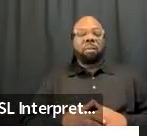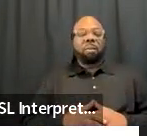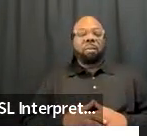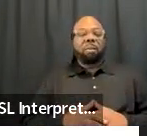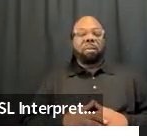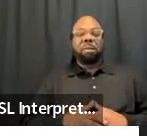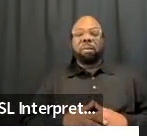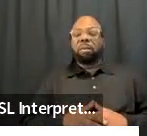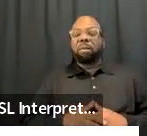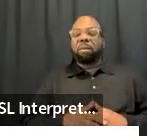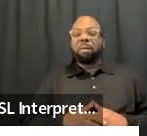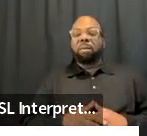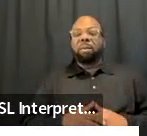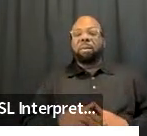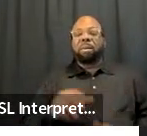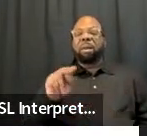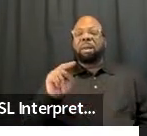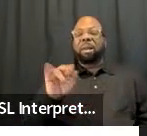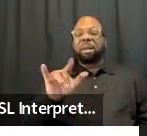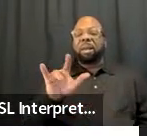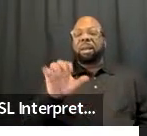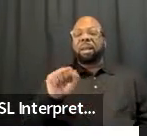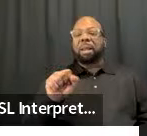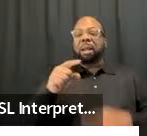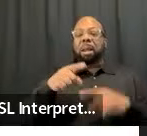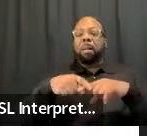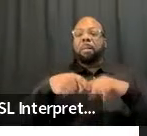Nihilus, would you please pause for one moment? Sure.